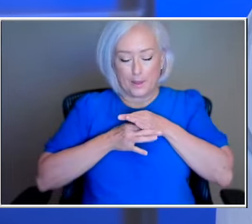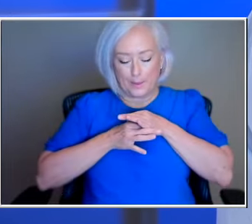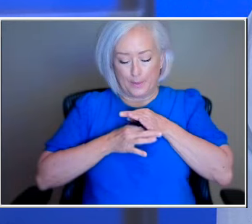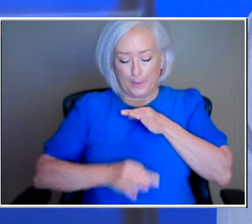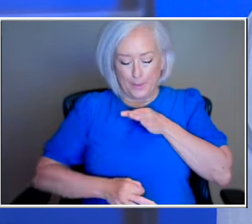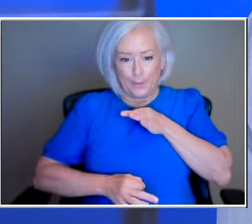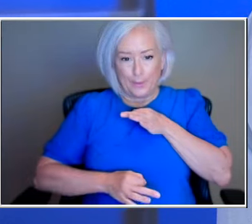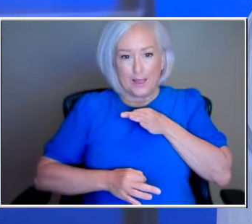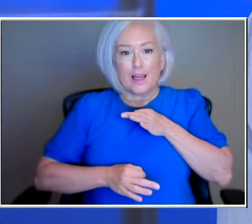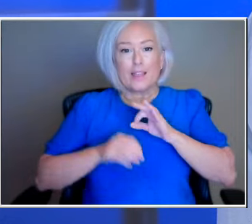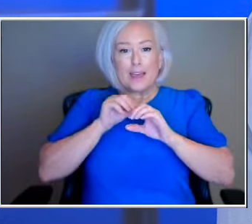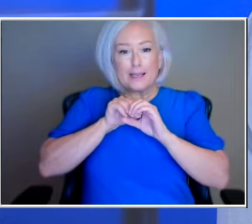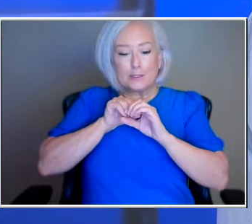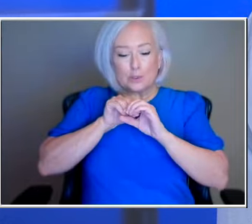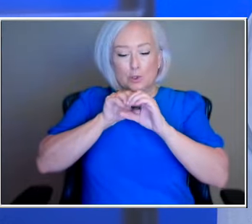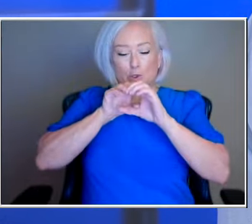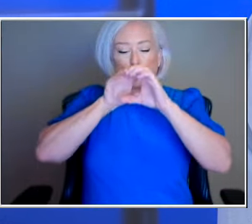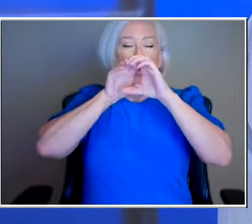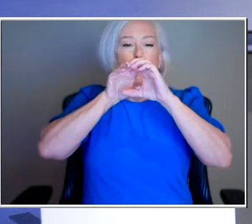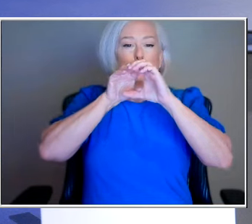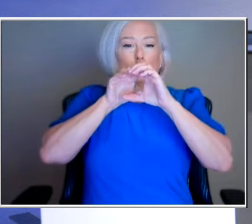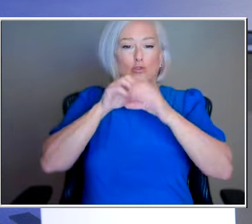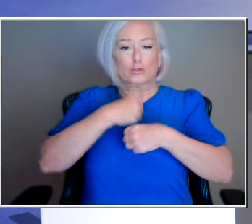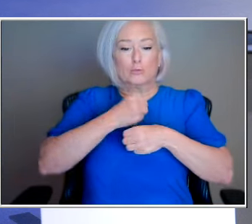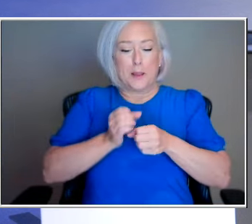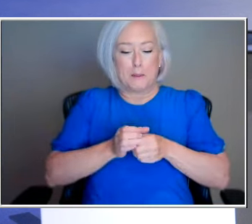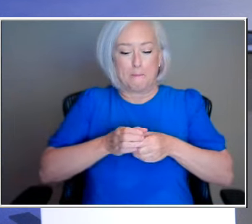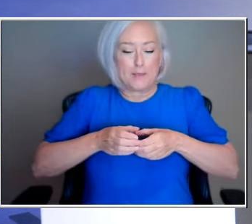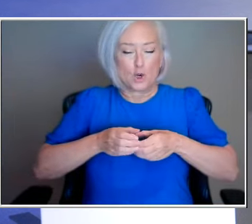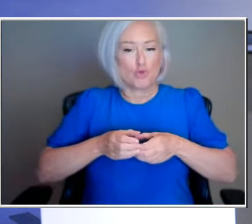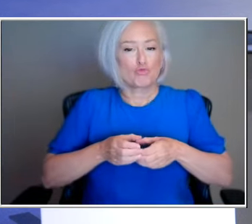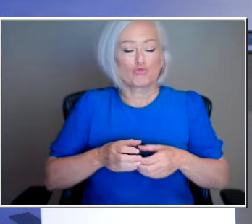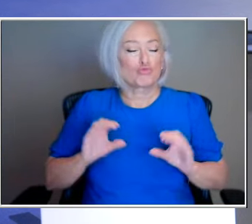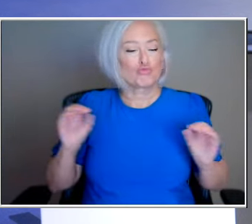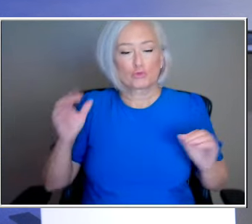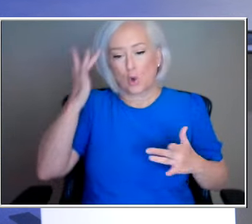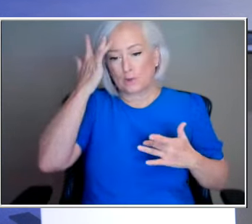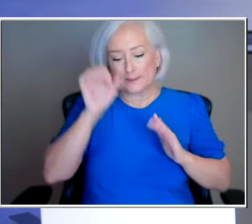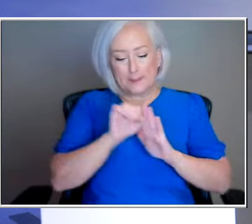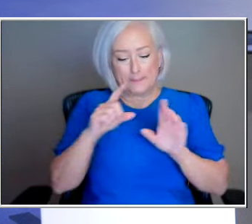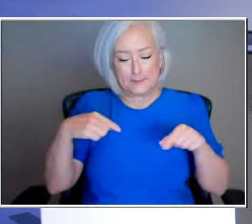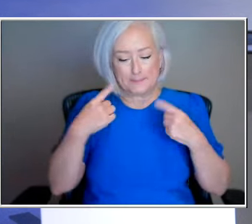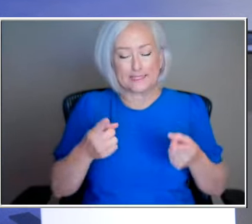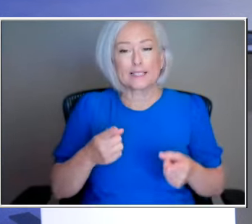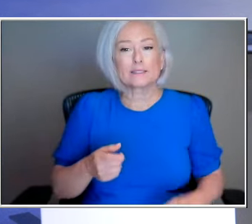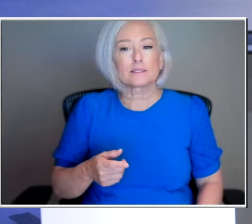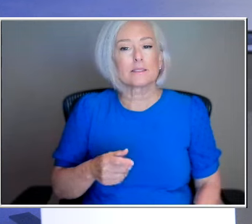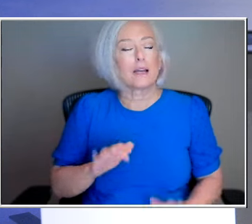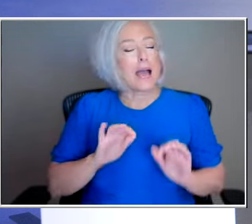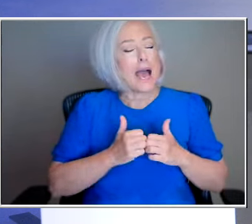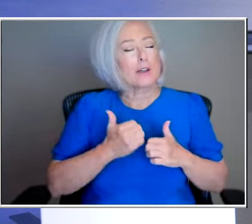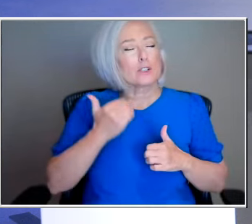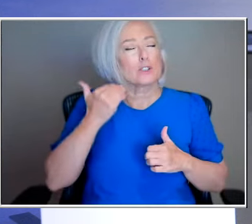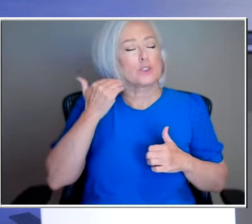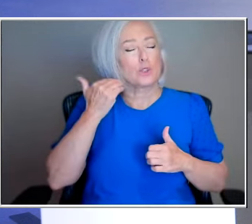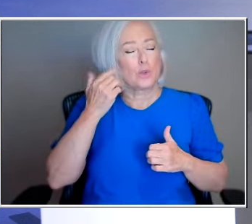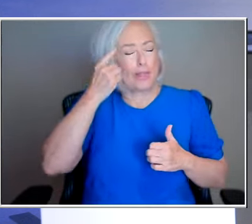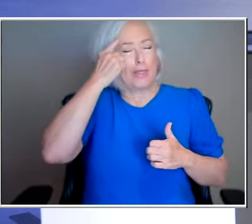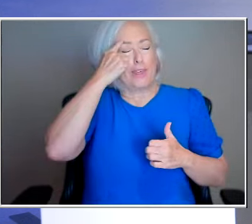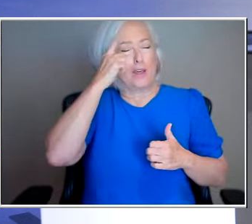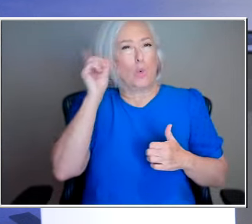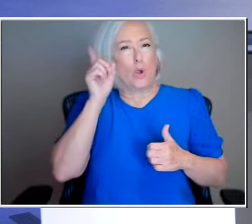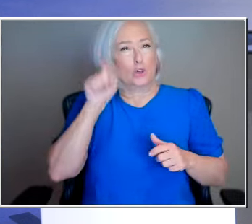No, I have not had any of those symptoms since. Question was, how did you decide where to seek treatment? We talk again about the importance of a second